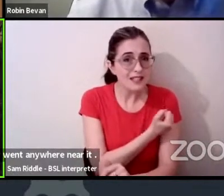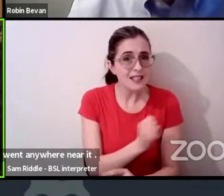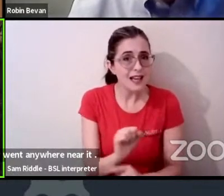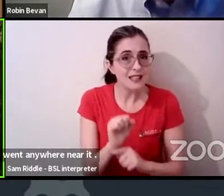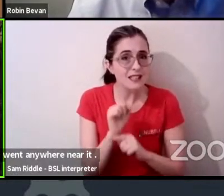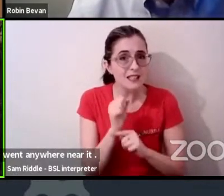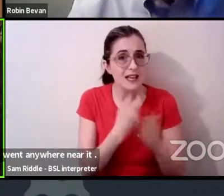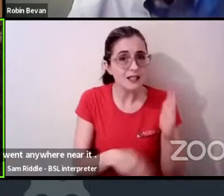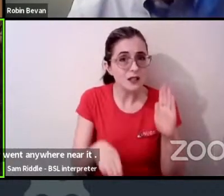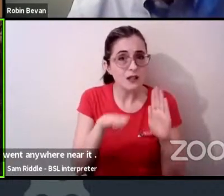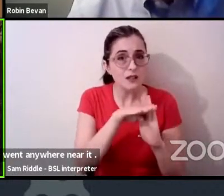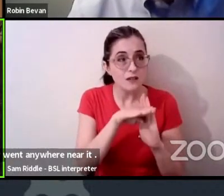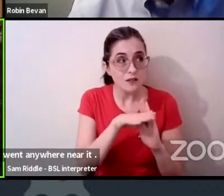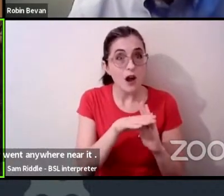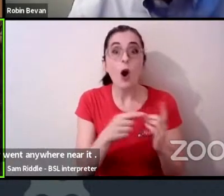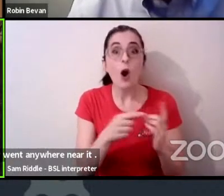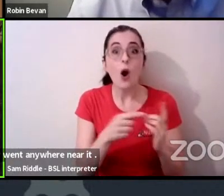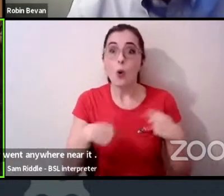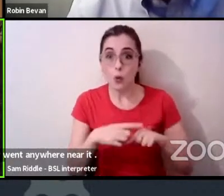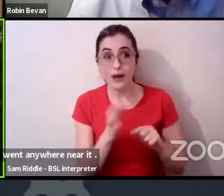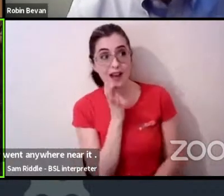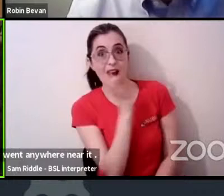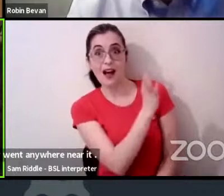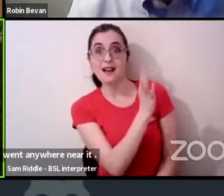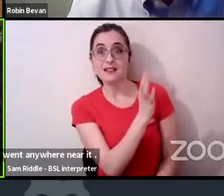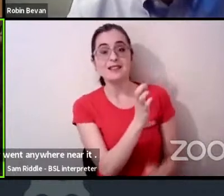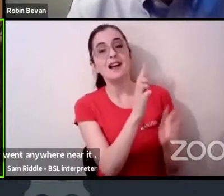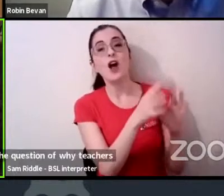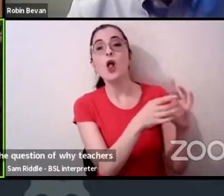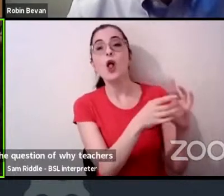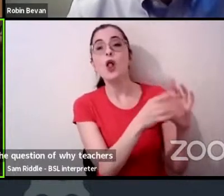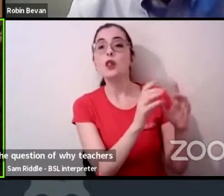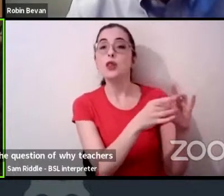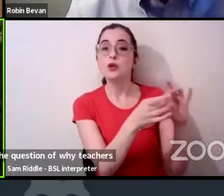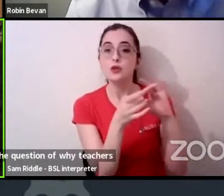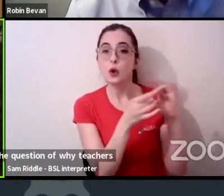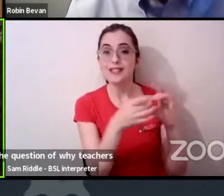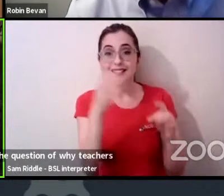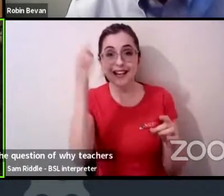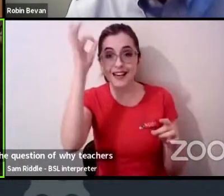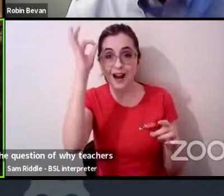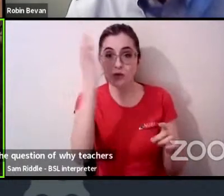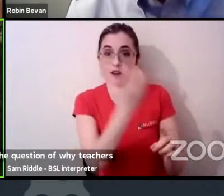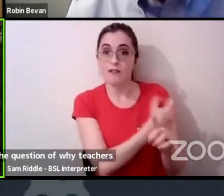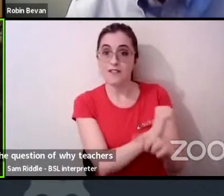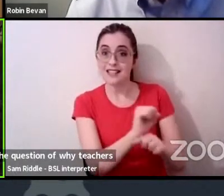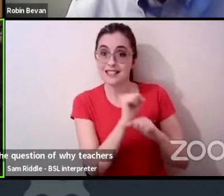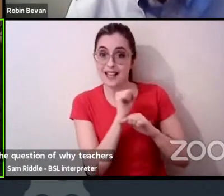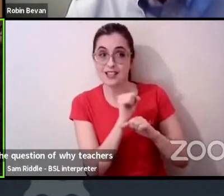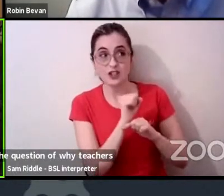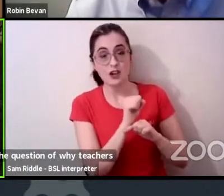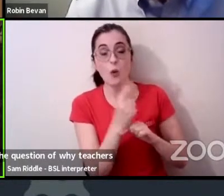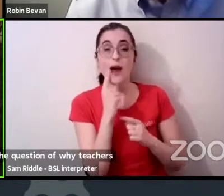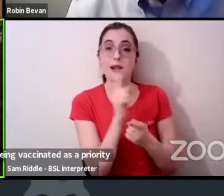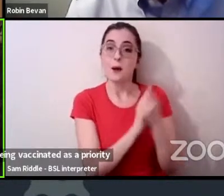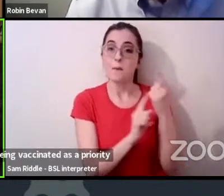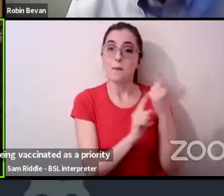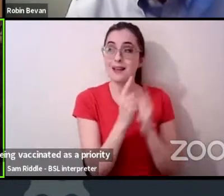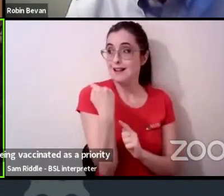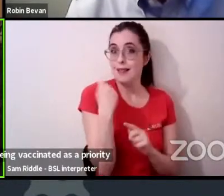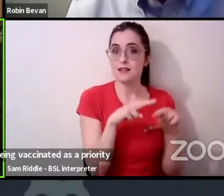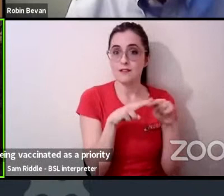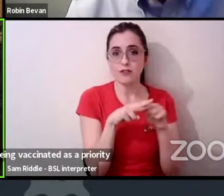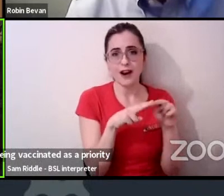directly with JCVI, that's the Joint Council on Vaccination, in a meeting that we held with them last